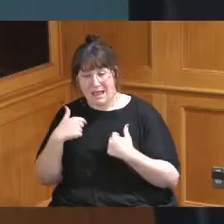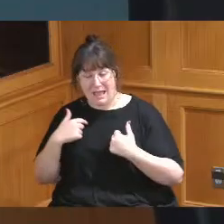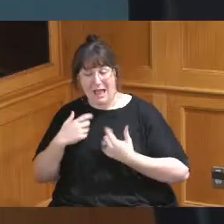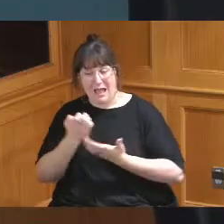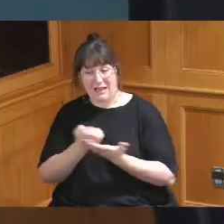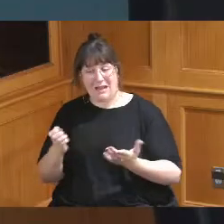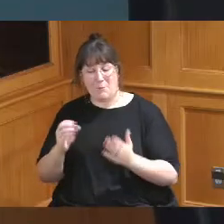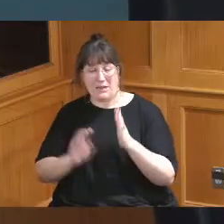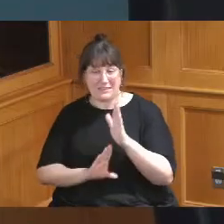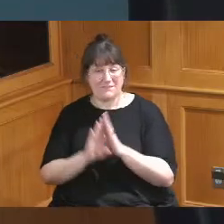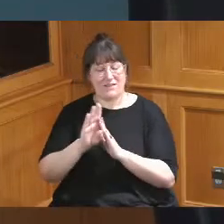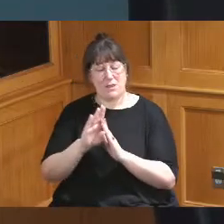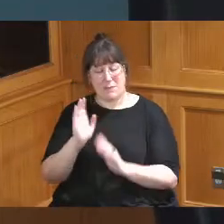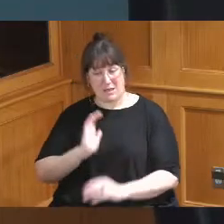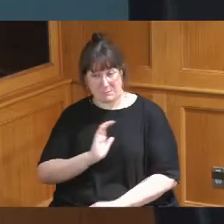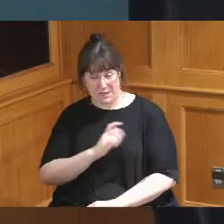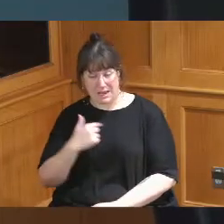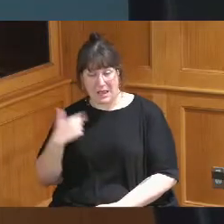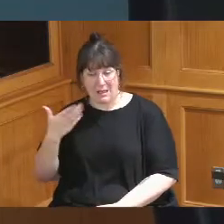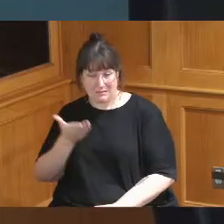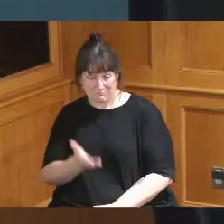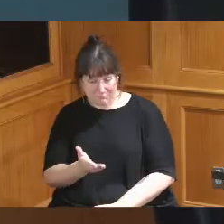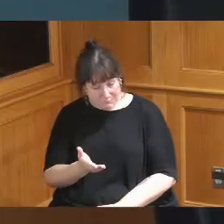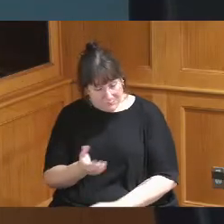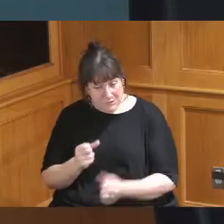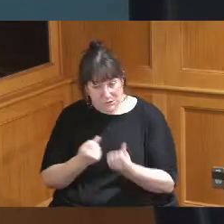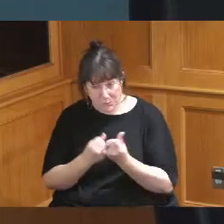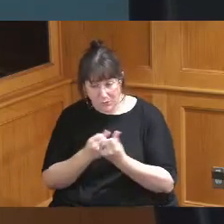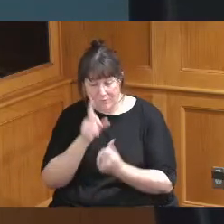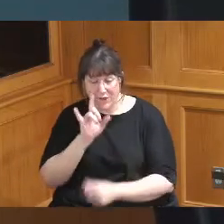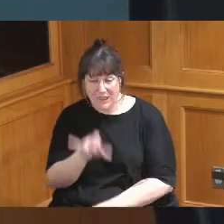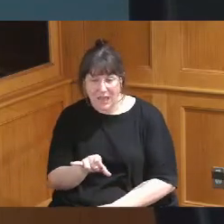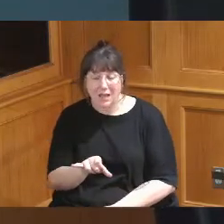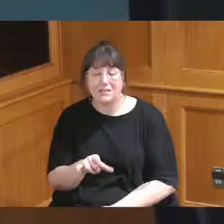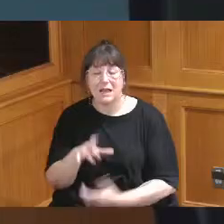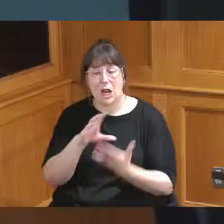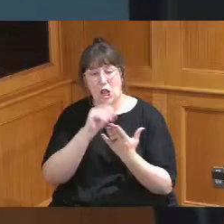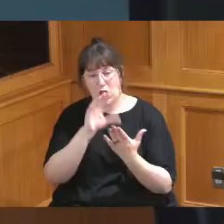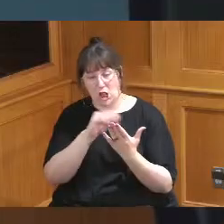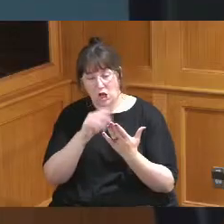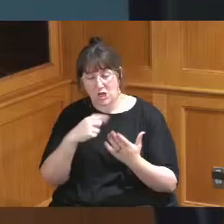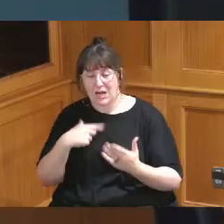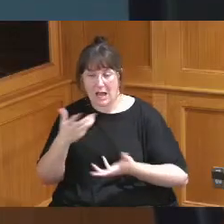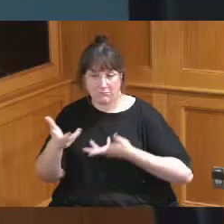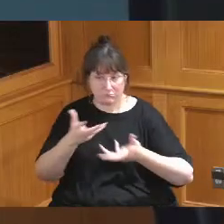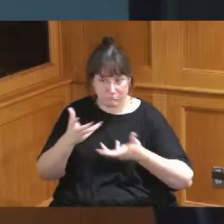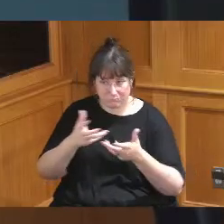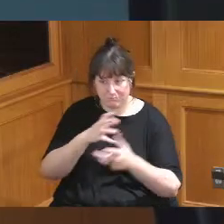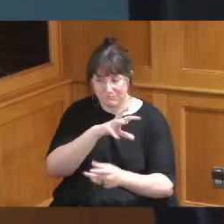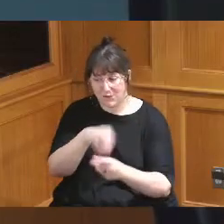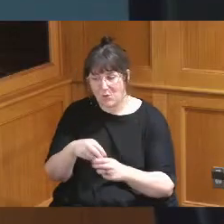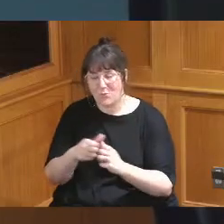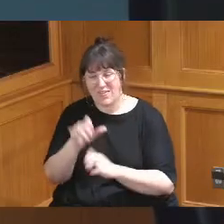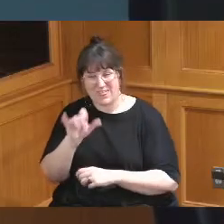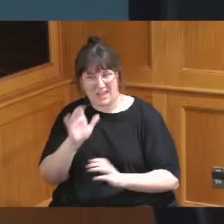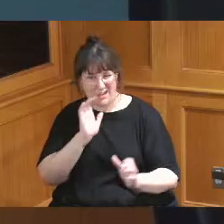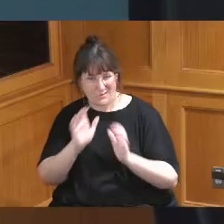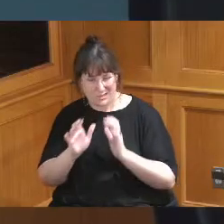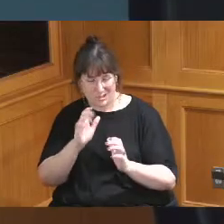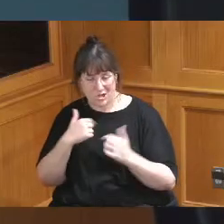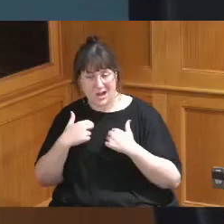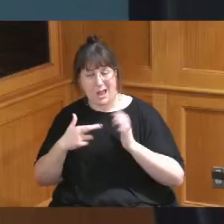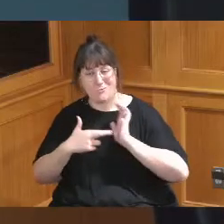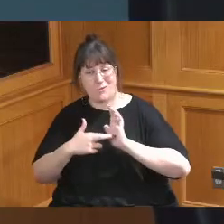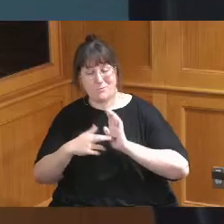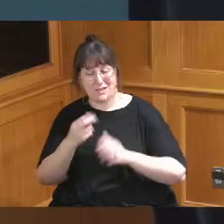Development Committee, and so learned a bunch of things and also contributed to the conversation. So I was glad to be there representing Hamilton